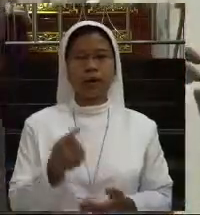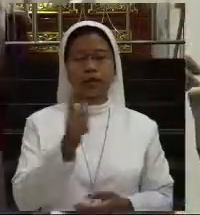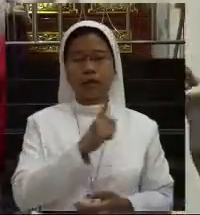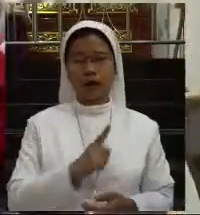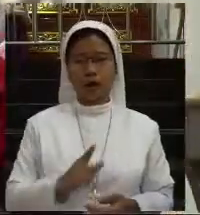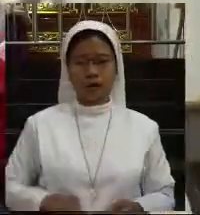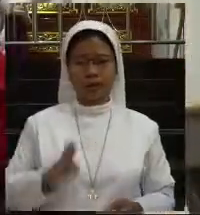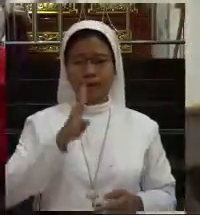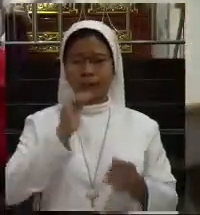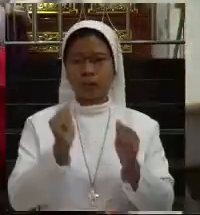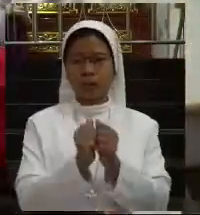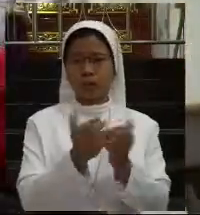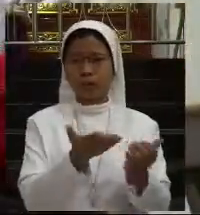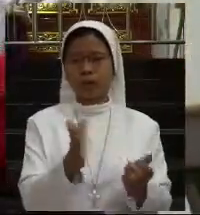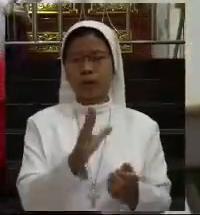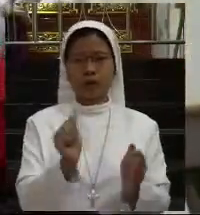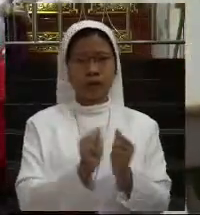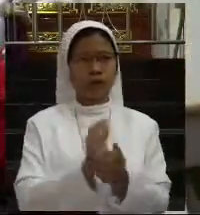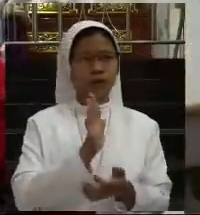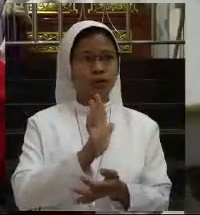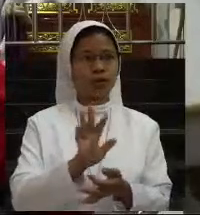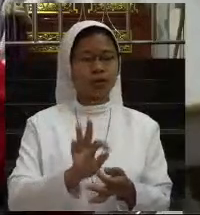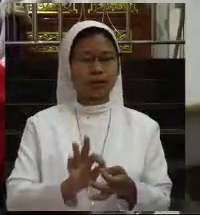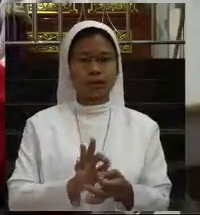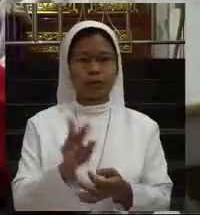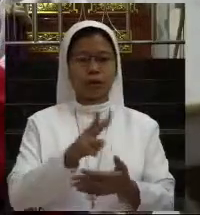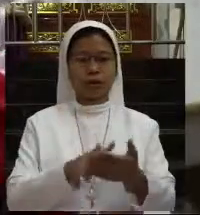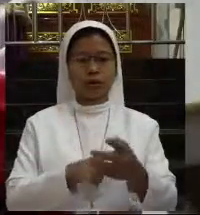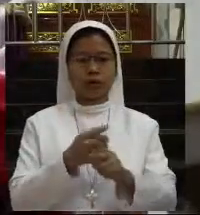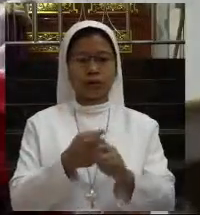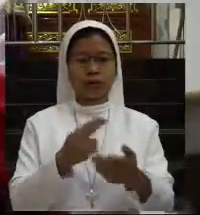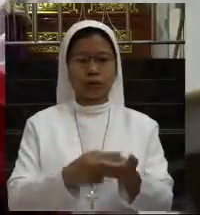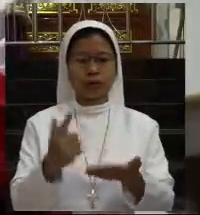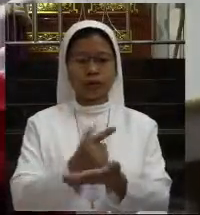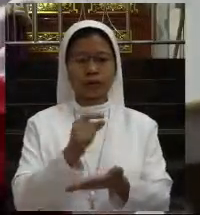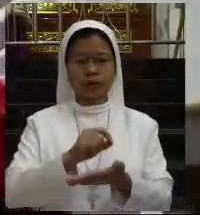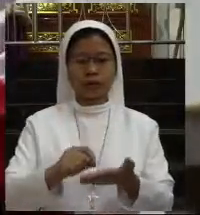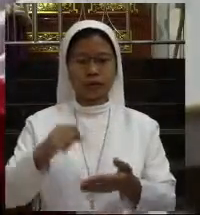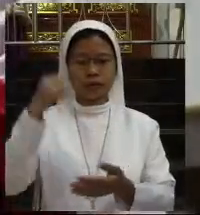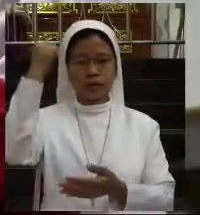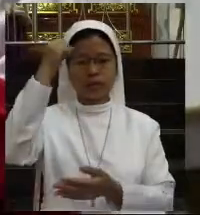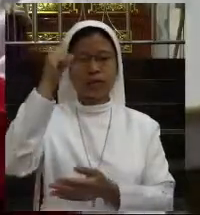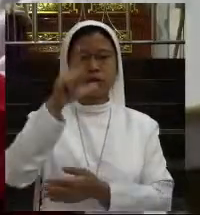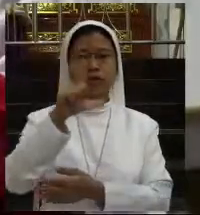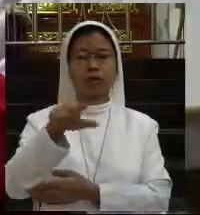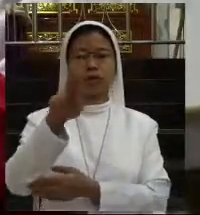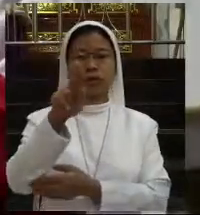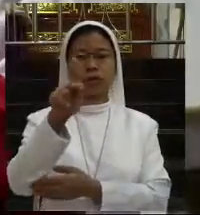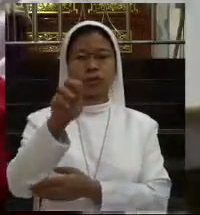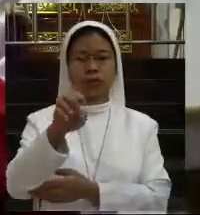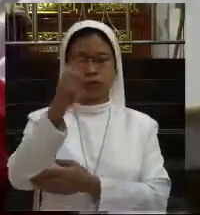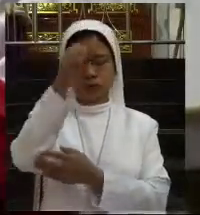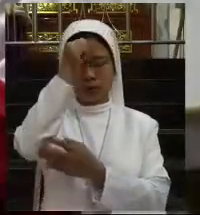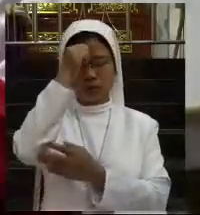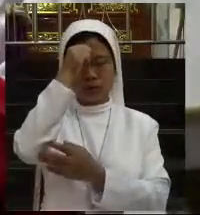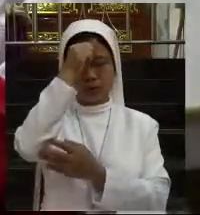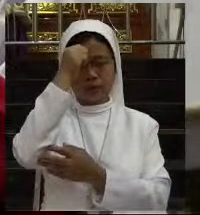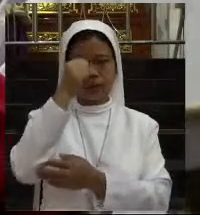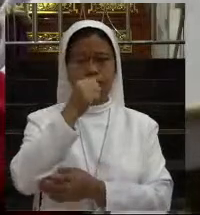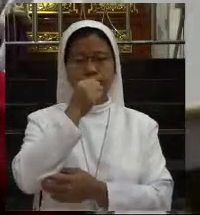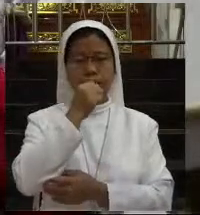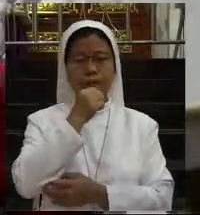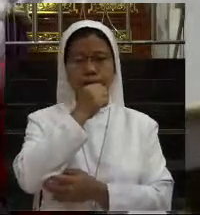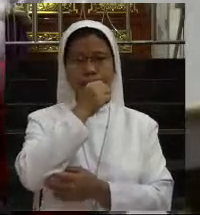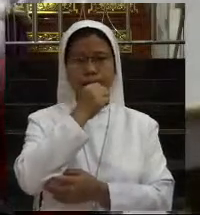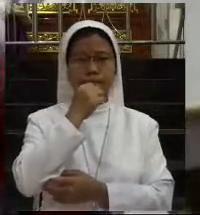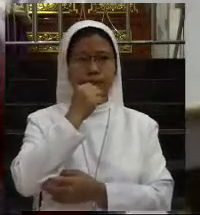Be with you. And with your spirit. A reading from the Holy Gospel according to Luke. Glory to you, O Lord.